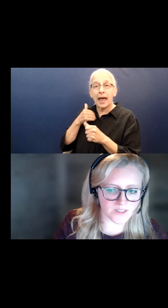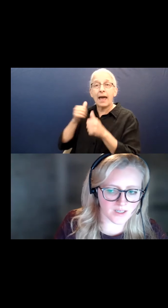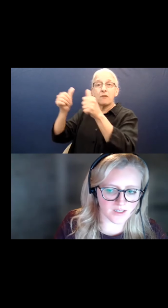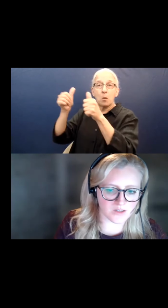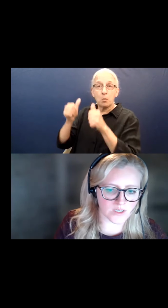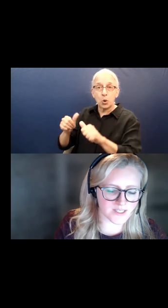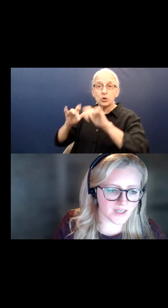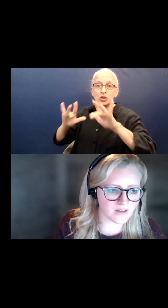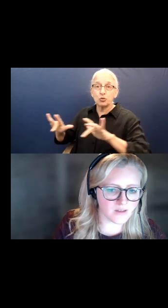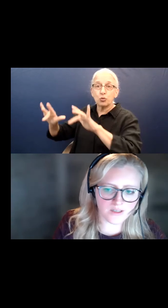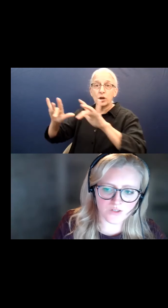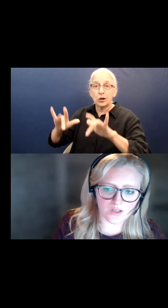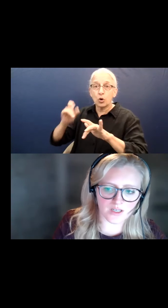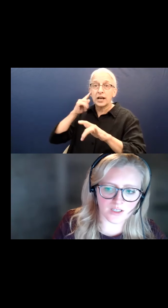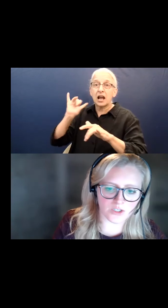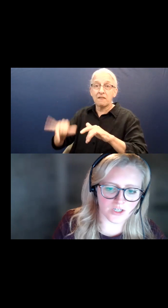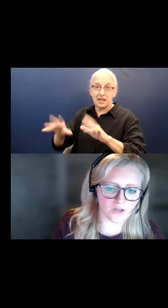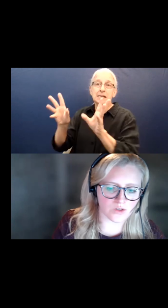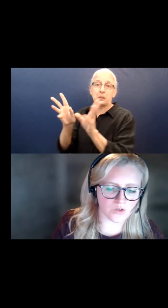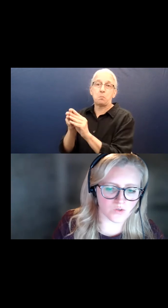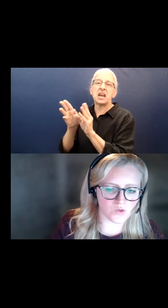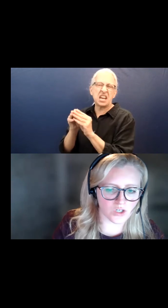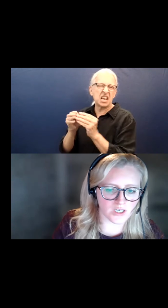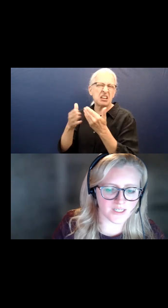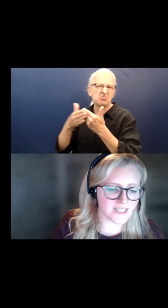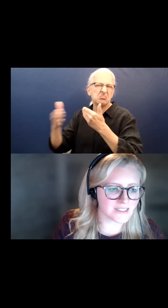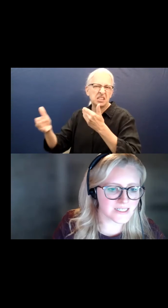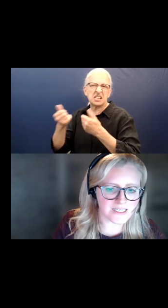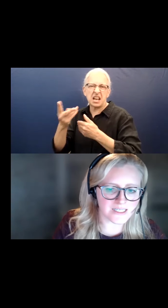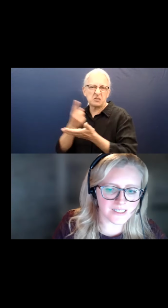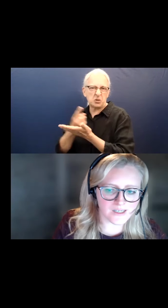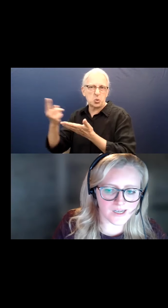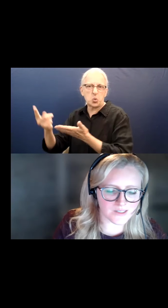our website in the weeks ahead so that it can be shared with those who couldn't